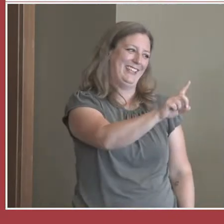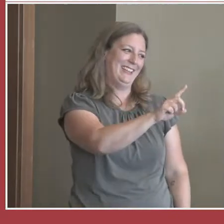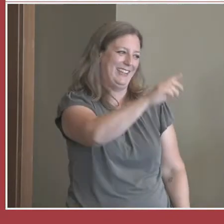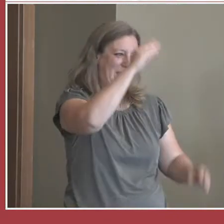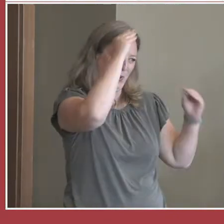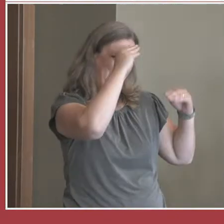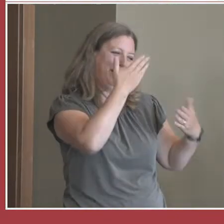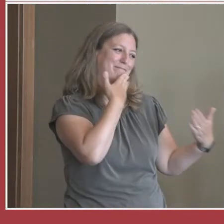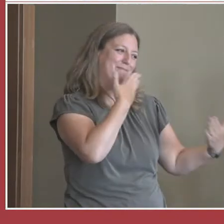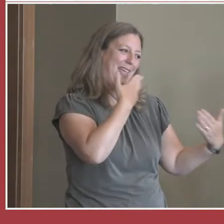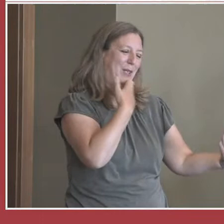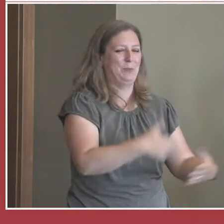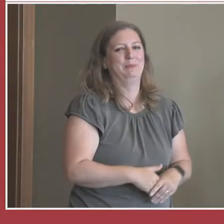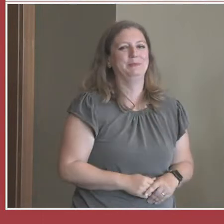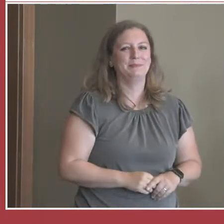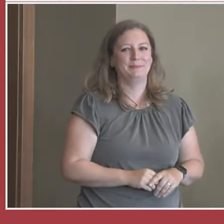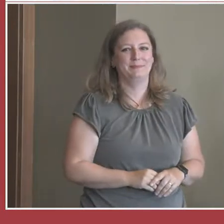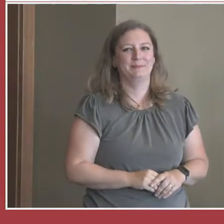Thank you so much.